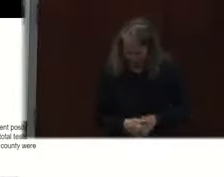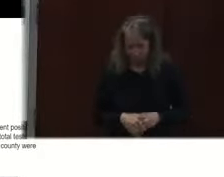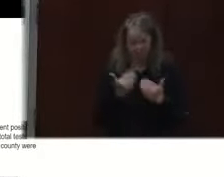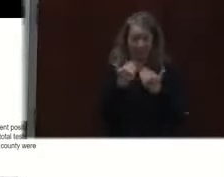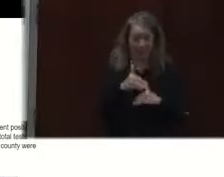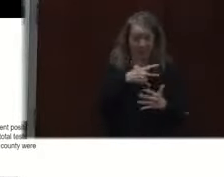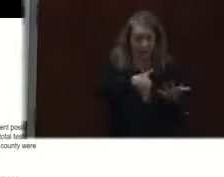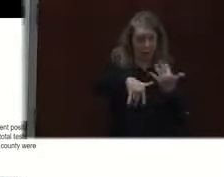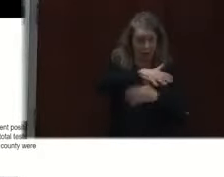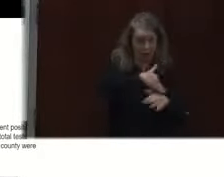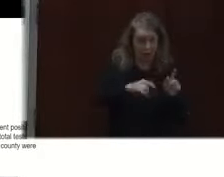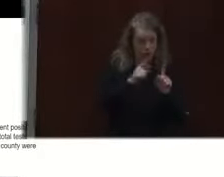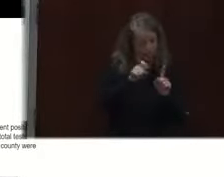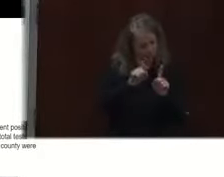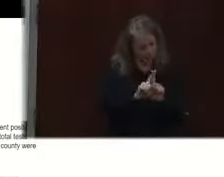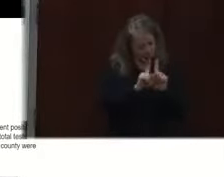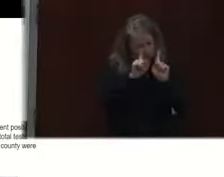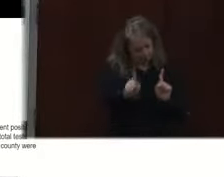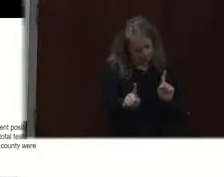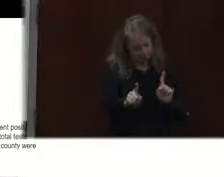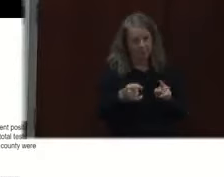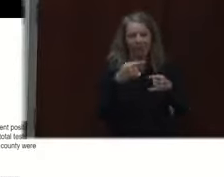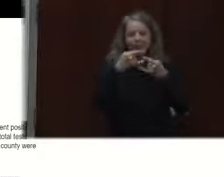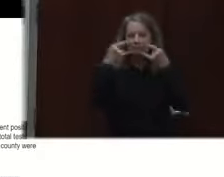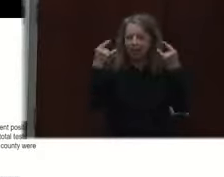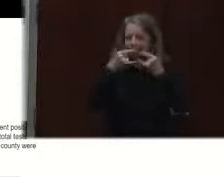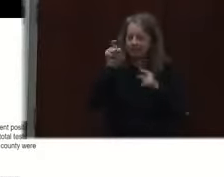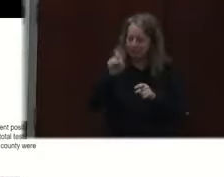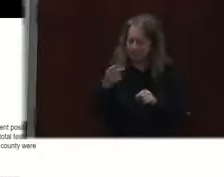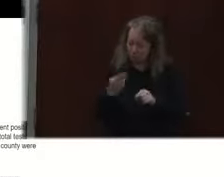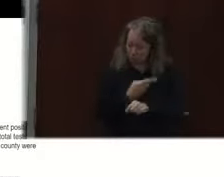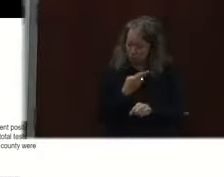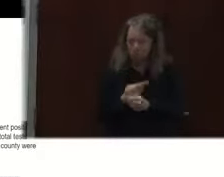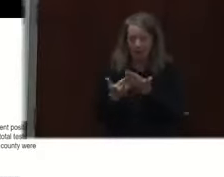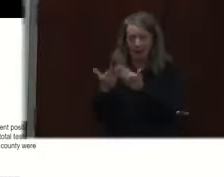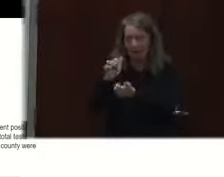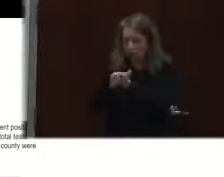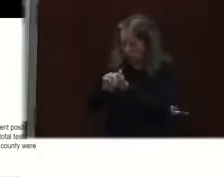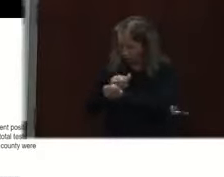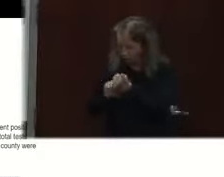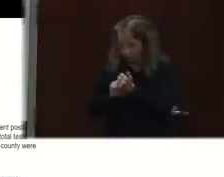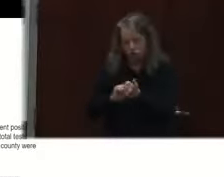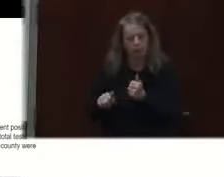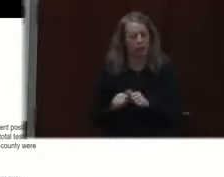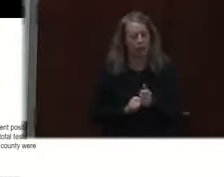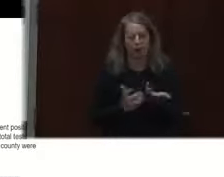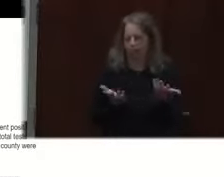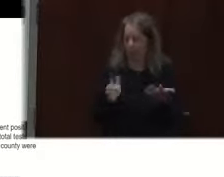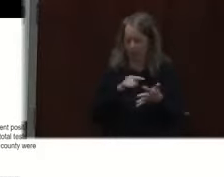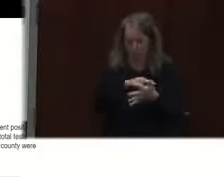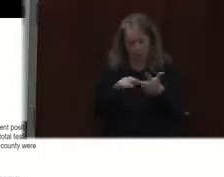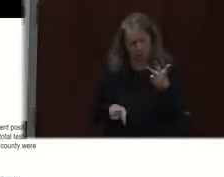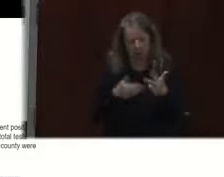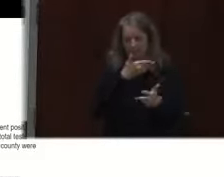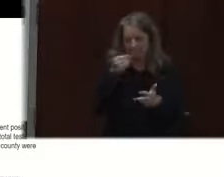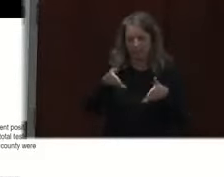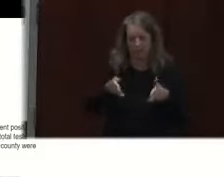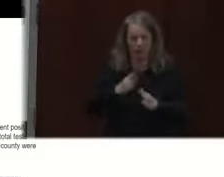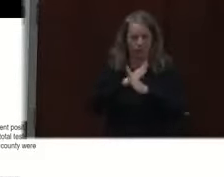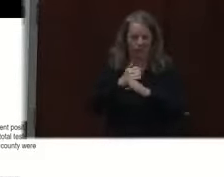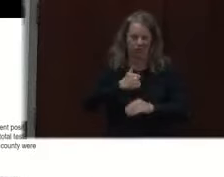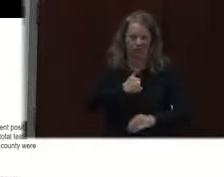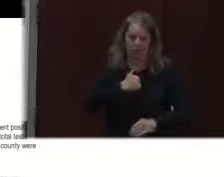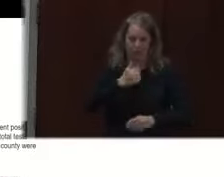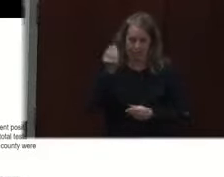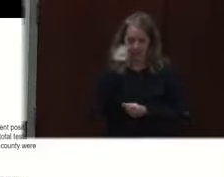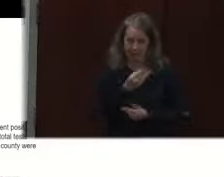our interactions, wear a face covering, wash our hands, and keep 6 feet apart. Those are our best defenses right now. Now